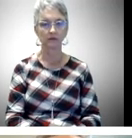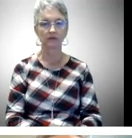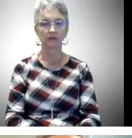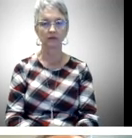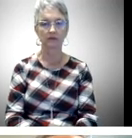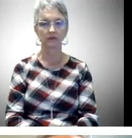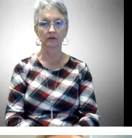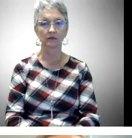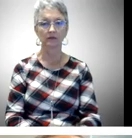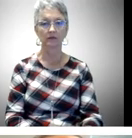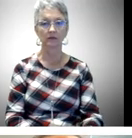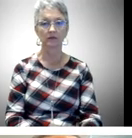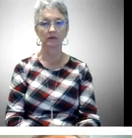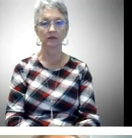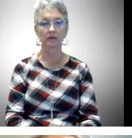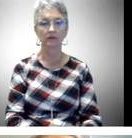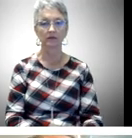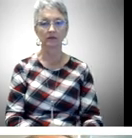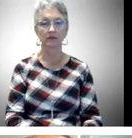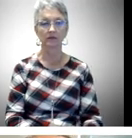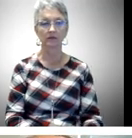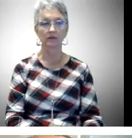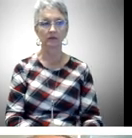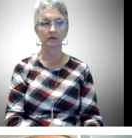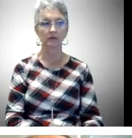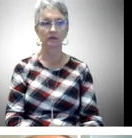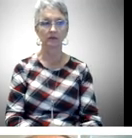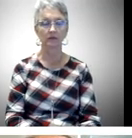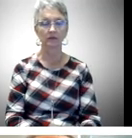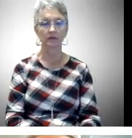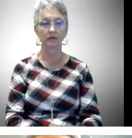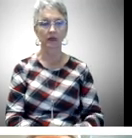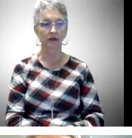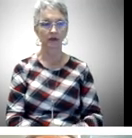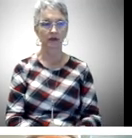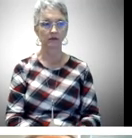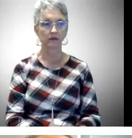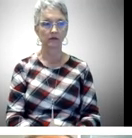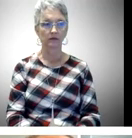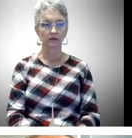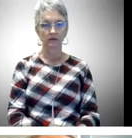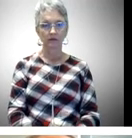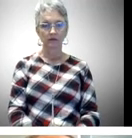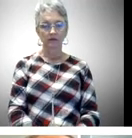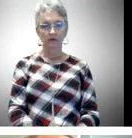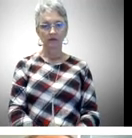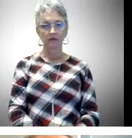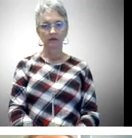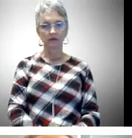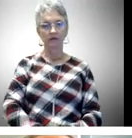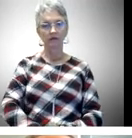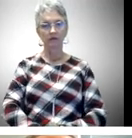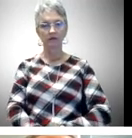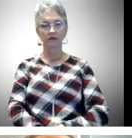informal, and it doesn't require going to court. And I'll tell you a reason. At one point when we were negotiating over supported decision-making, some of the